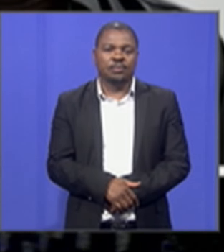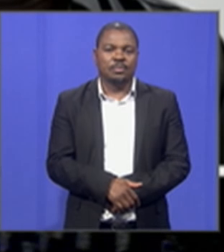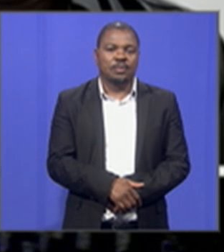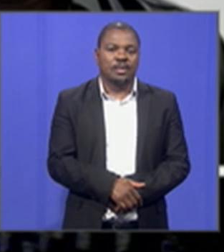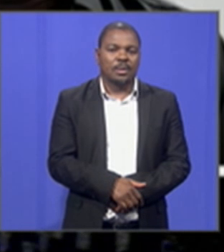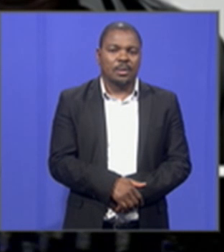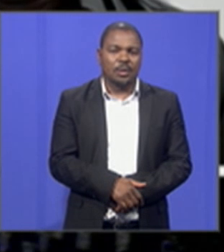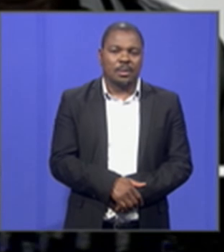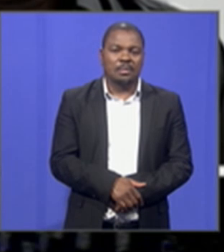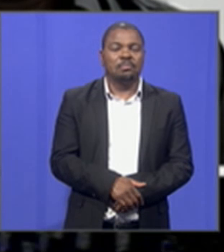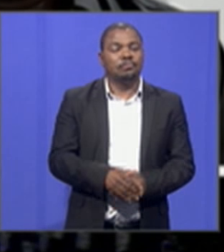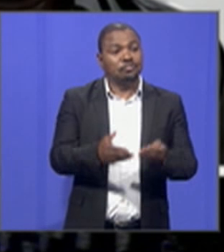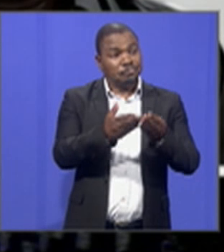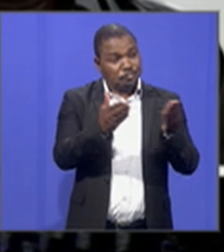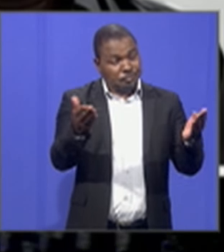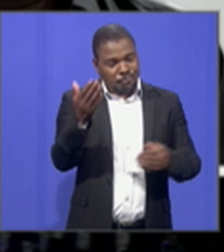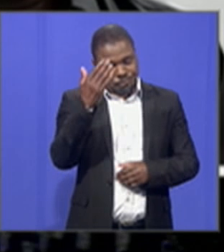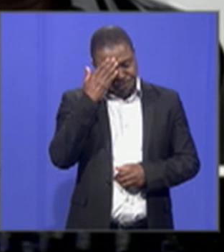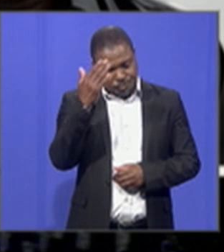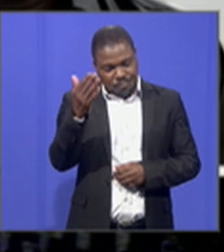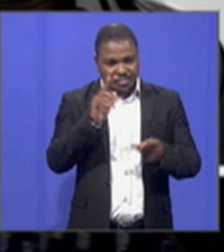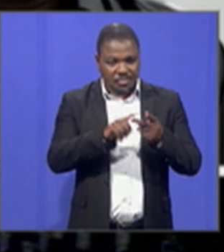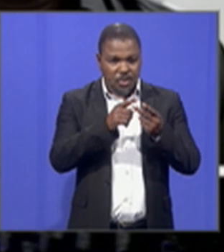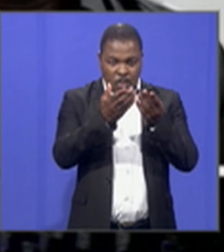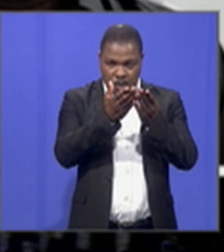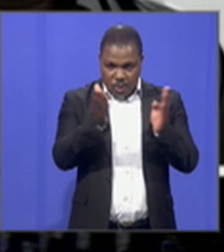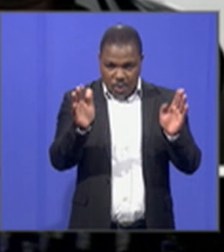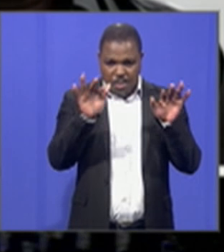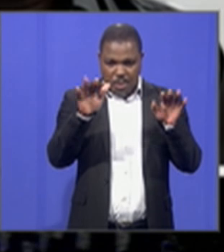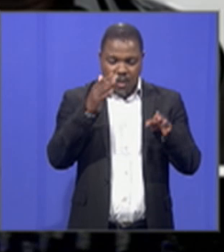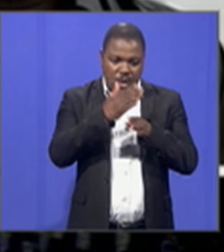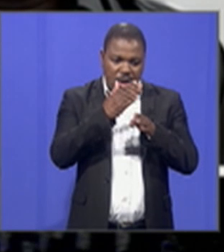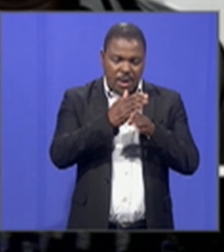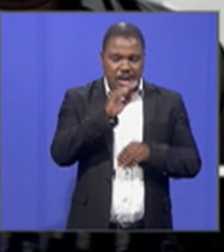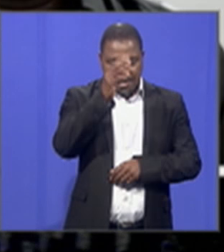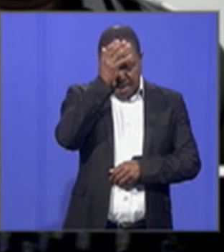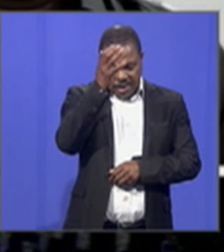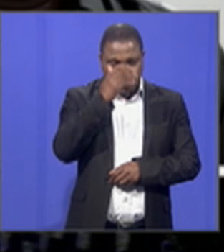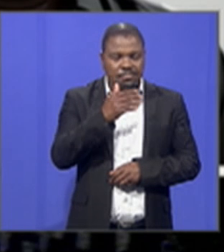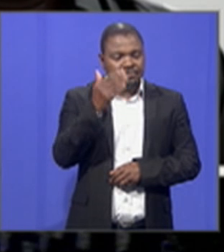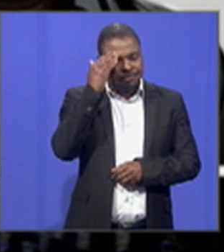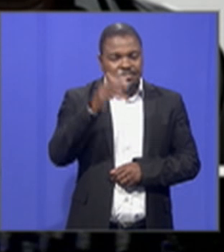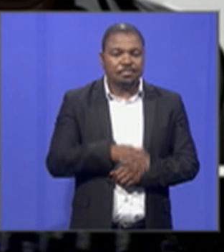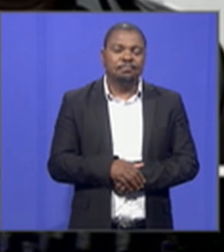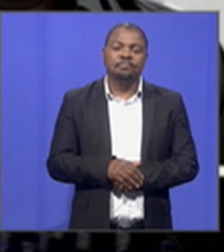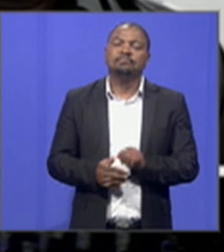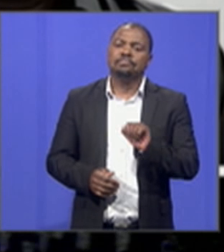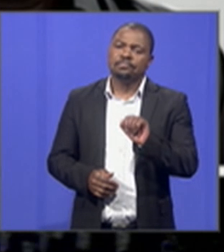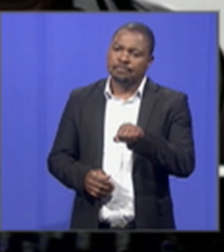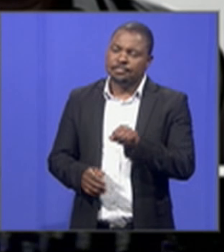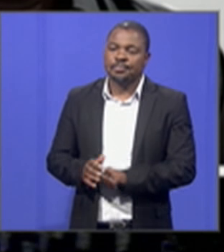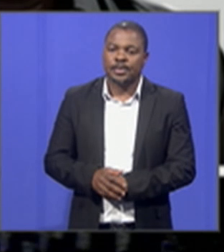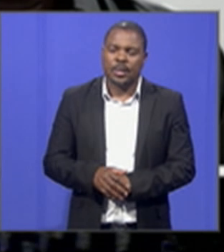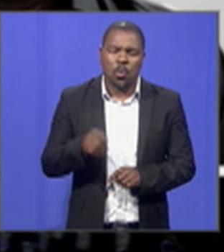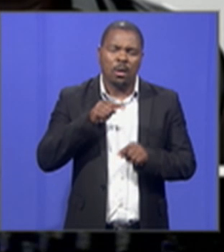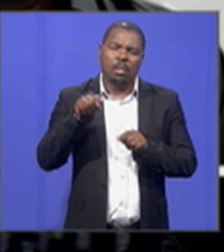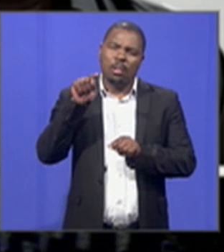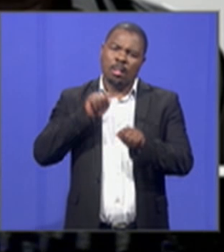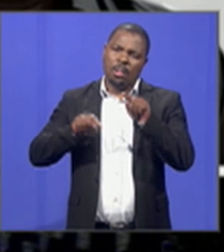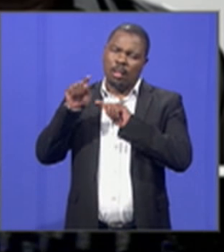Le diketse mogaši le batho le ka moka wa ditaba tša sepedi. Aga a re boele morago re ga